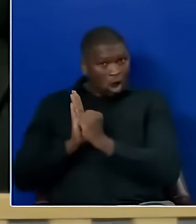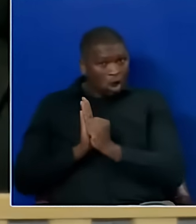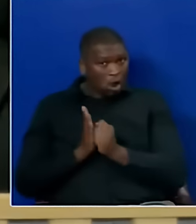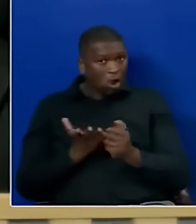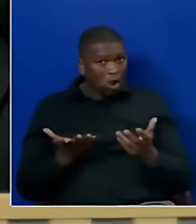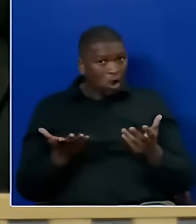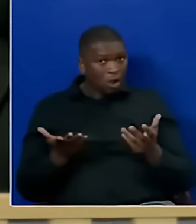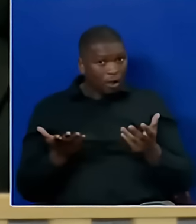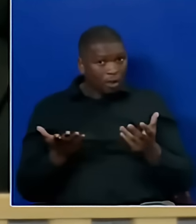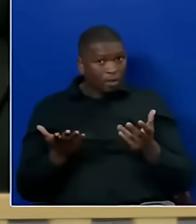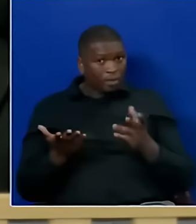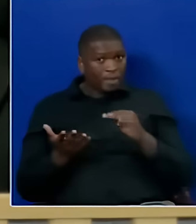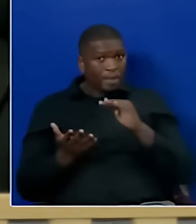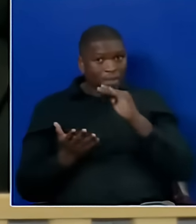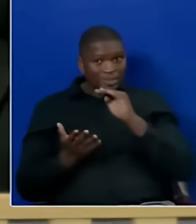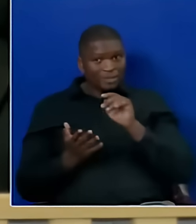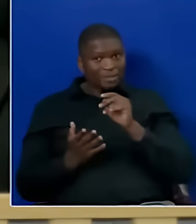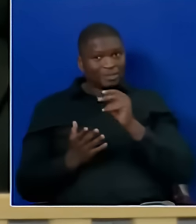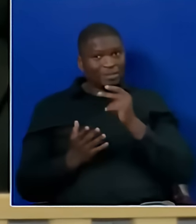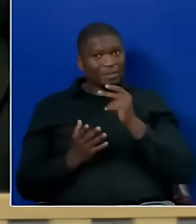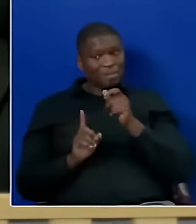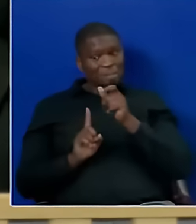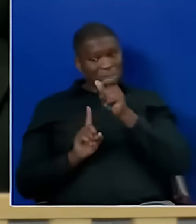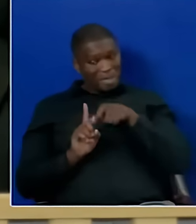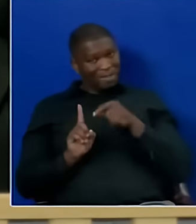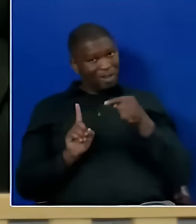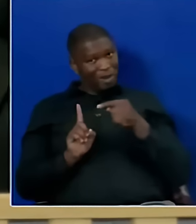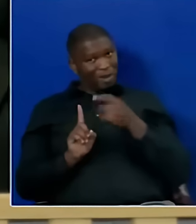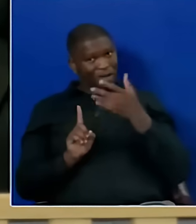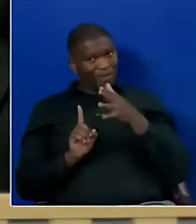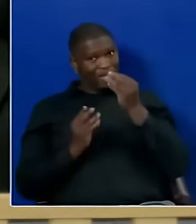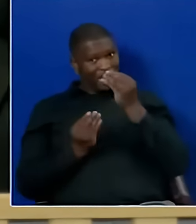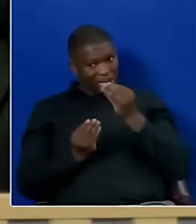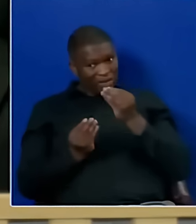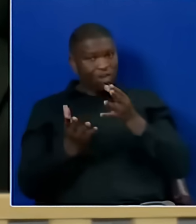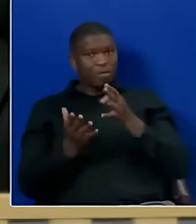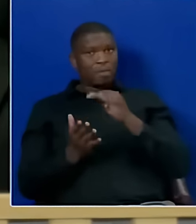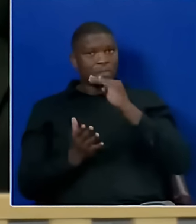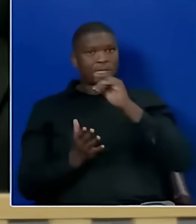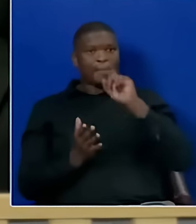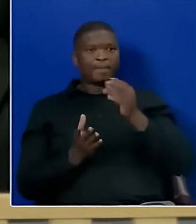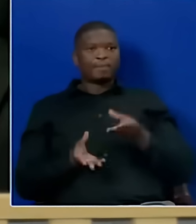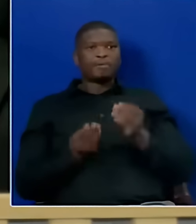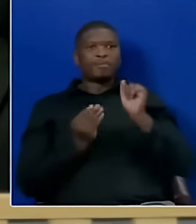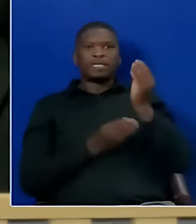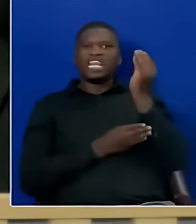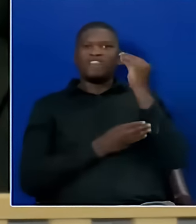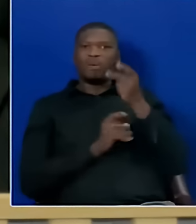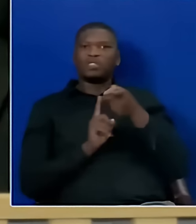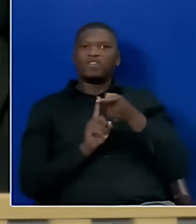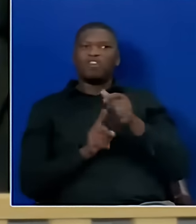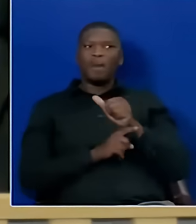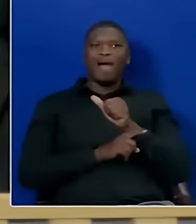person who so informed them would have had to have obtained this information from a source other than the ABIS